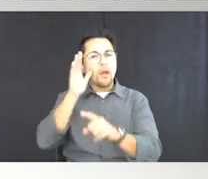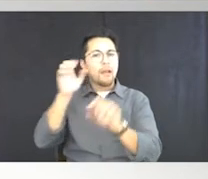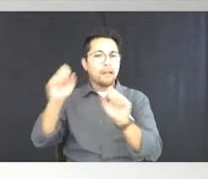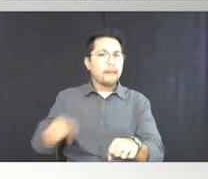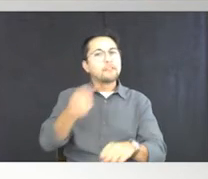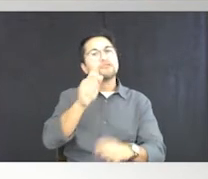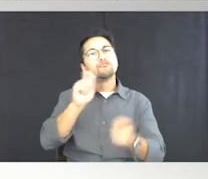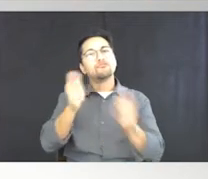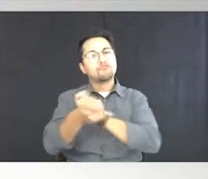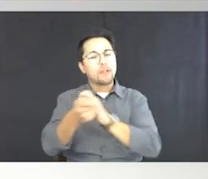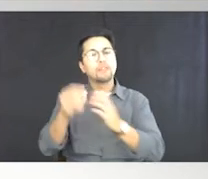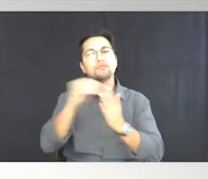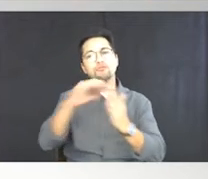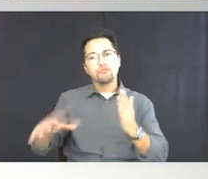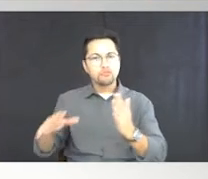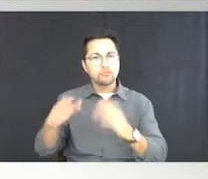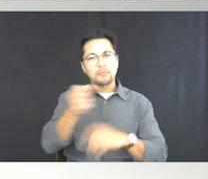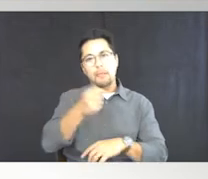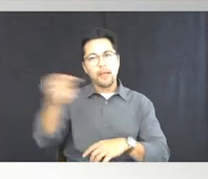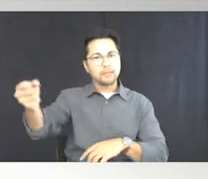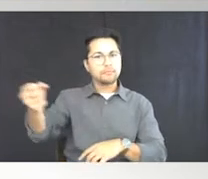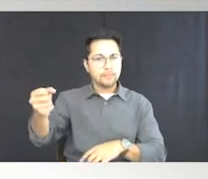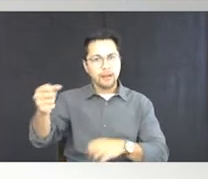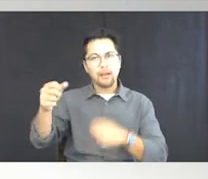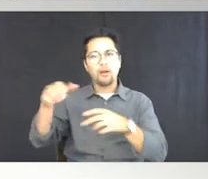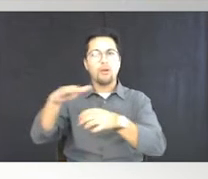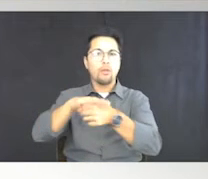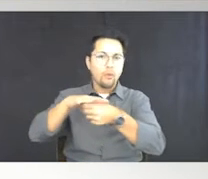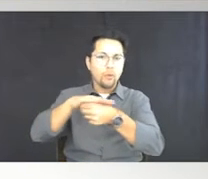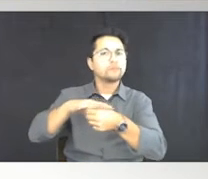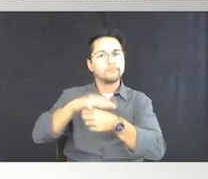placement location to receive services.